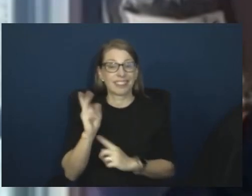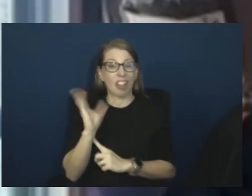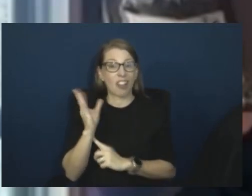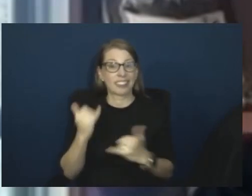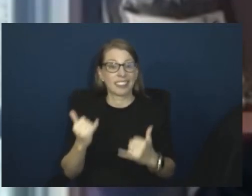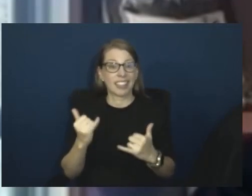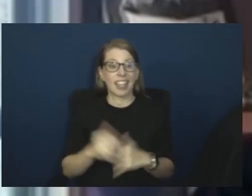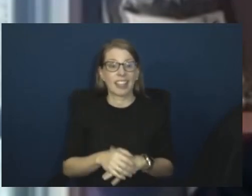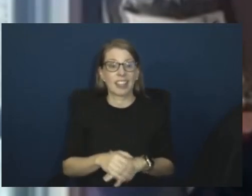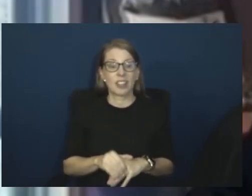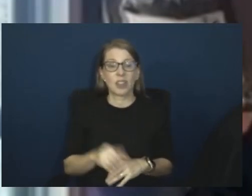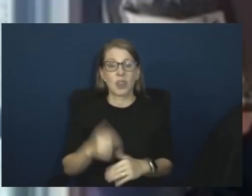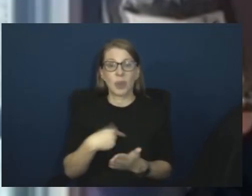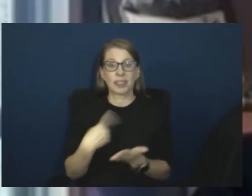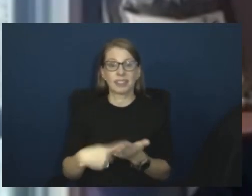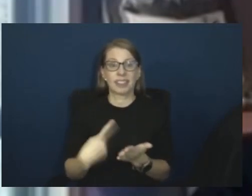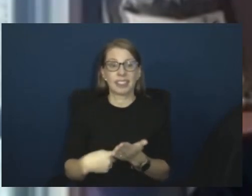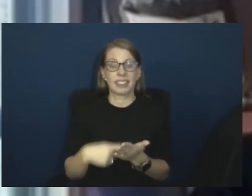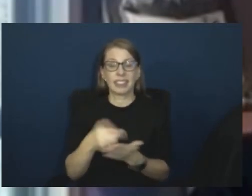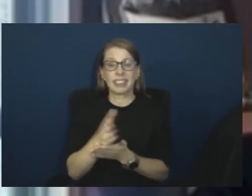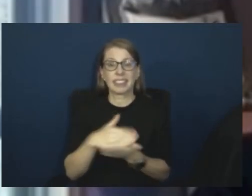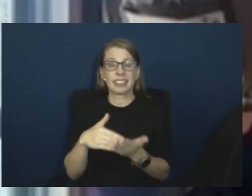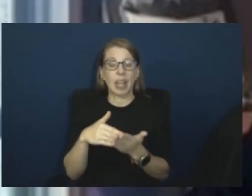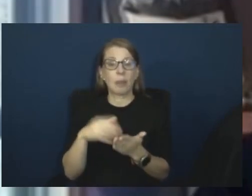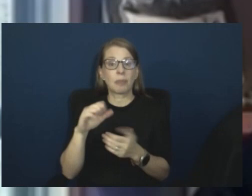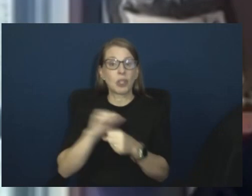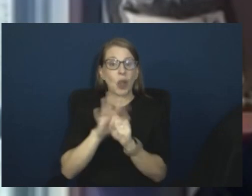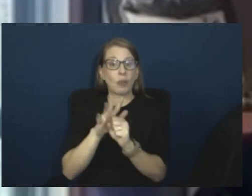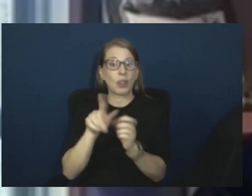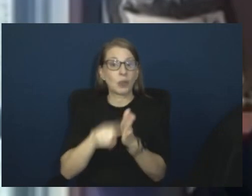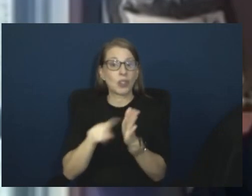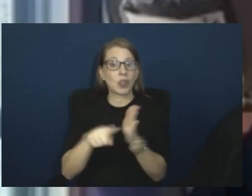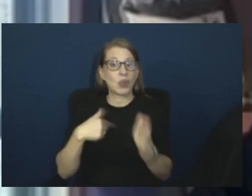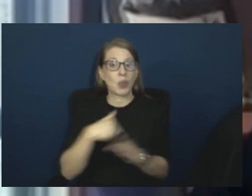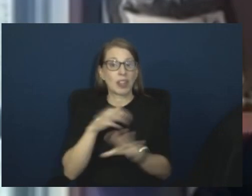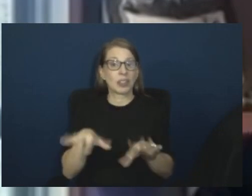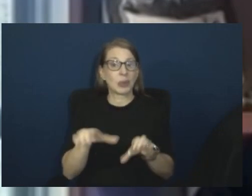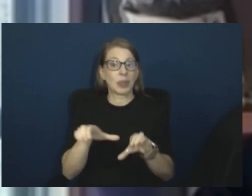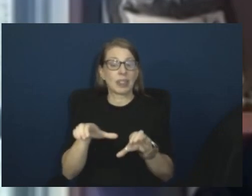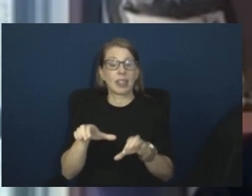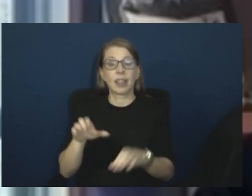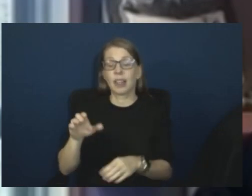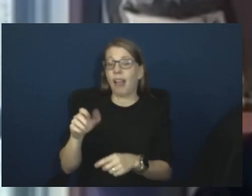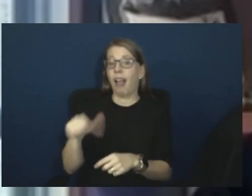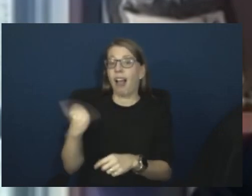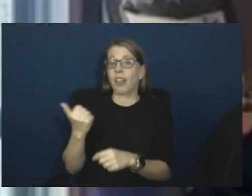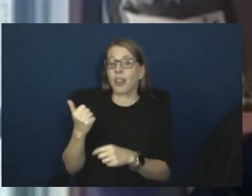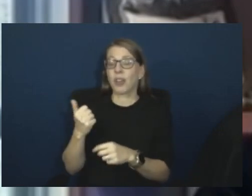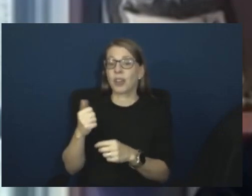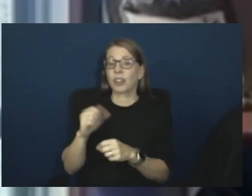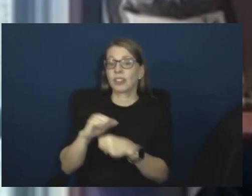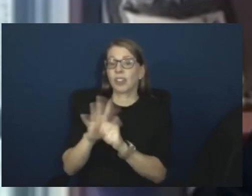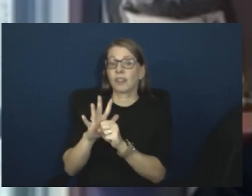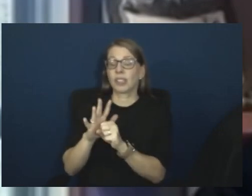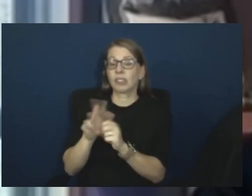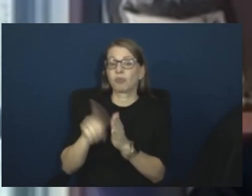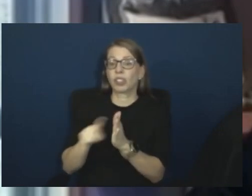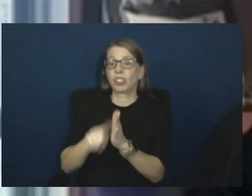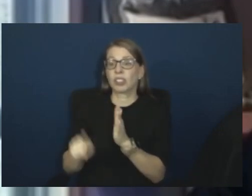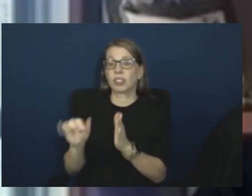about some of the COVID research that we're doing. There's other research on SARS-CoV-2. For example, there were